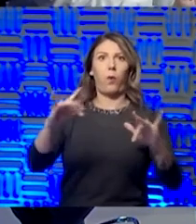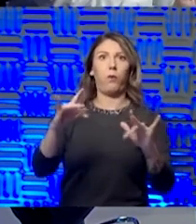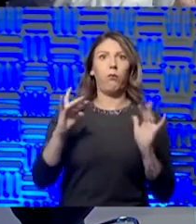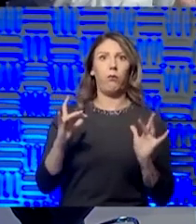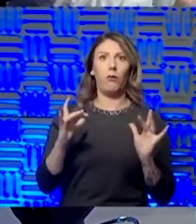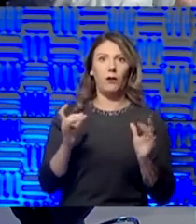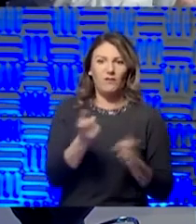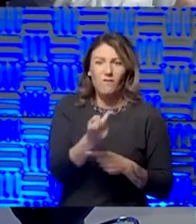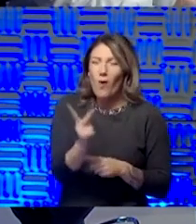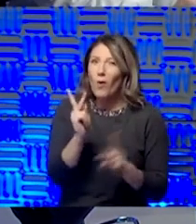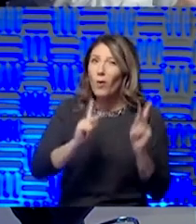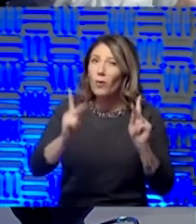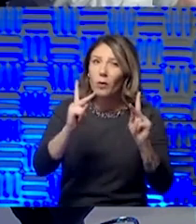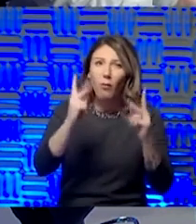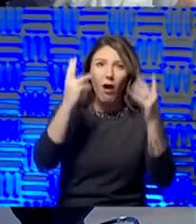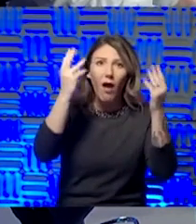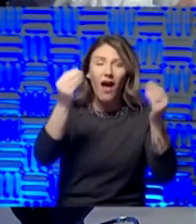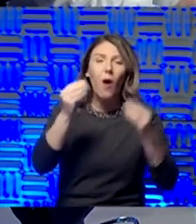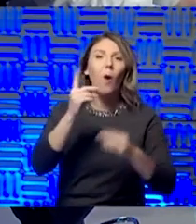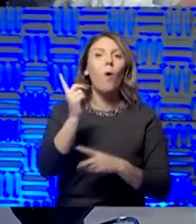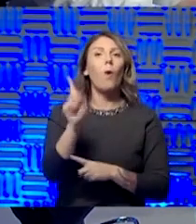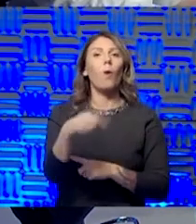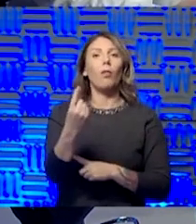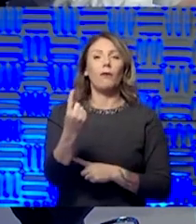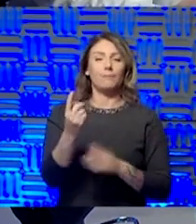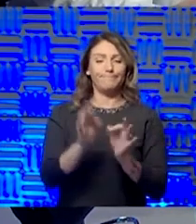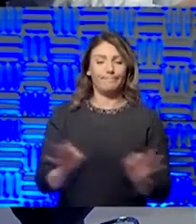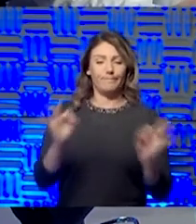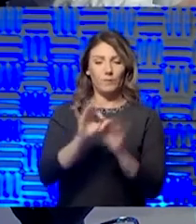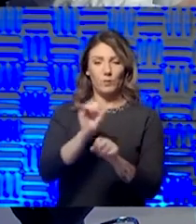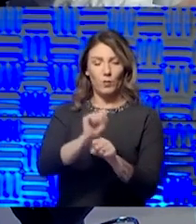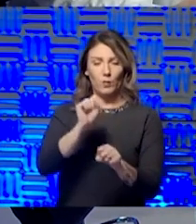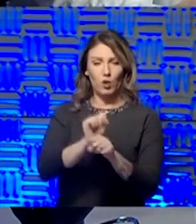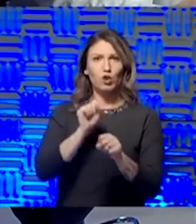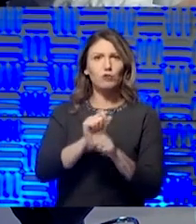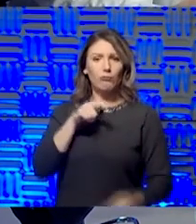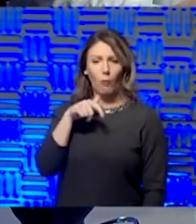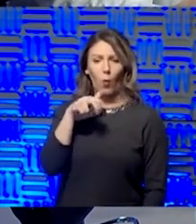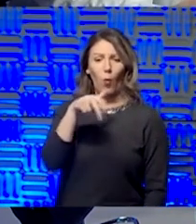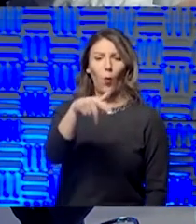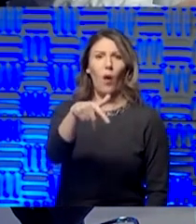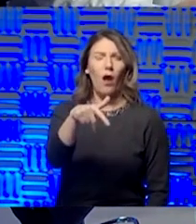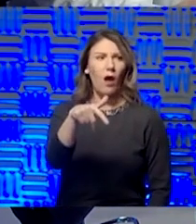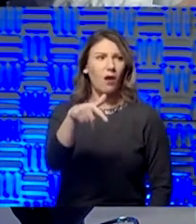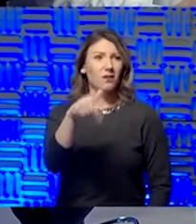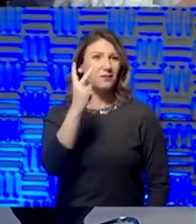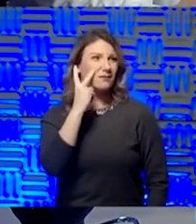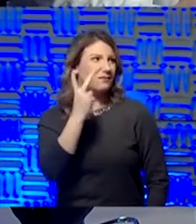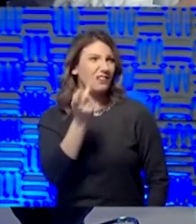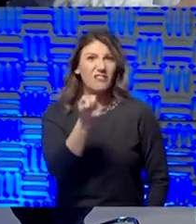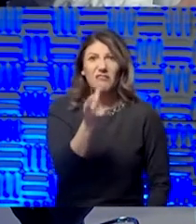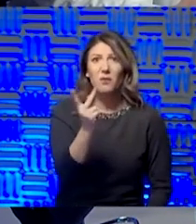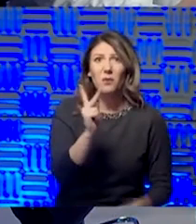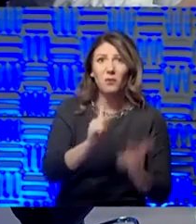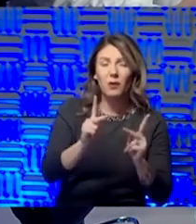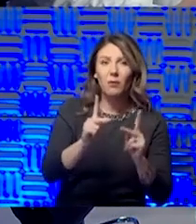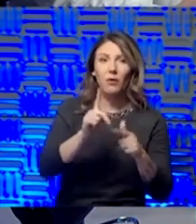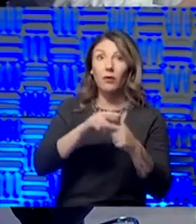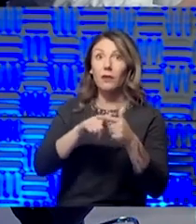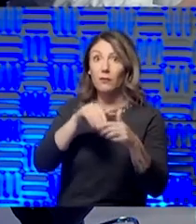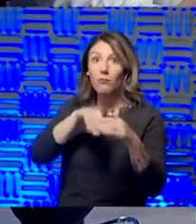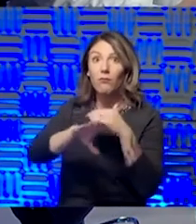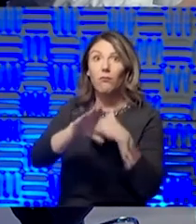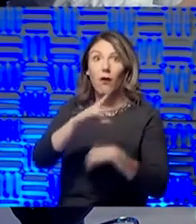out, only the essential workers, and you would walk down the street and only cross a couple of people's path, but then you'd walk into a hospital